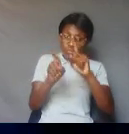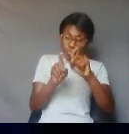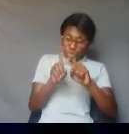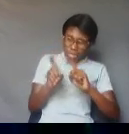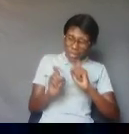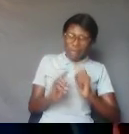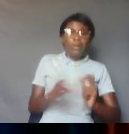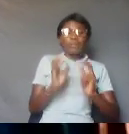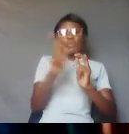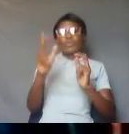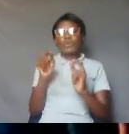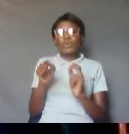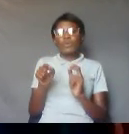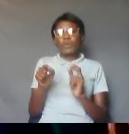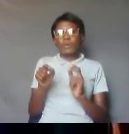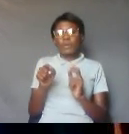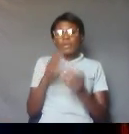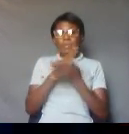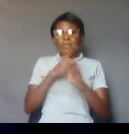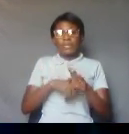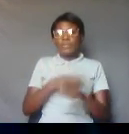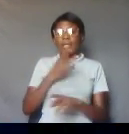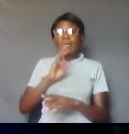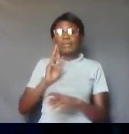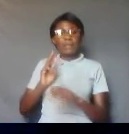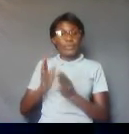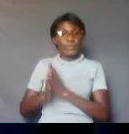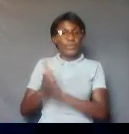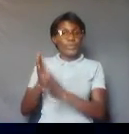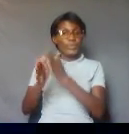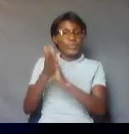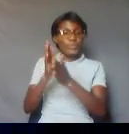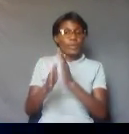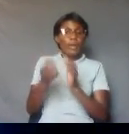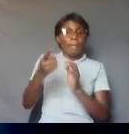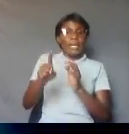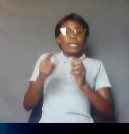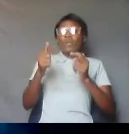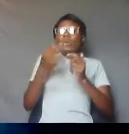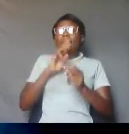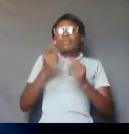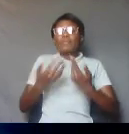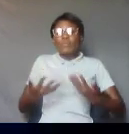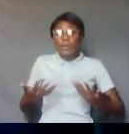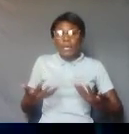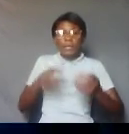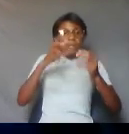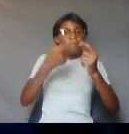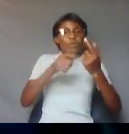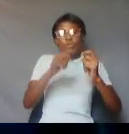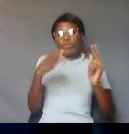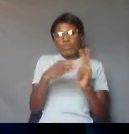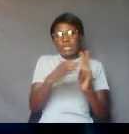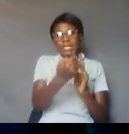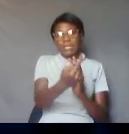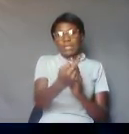floor. And from the floor is when we start also collectively beginning to think, let's chart a way forward as to what